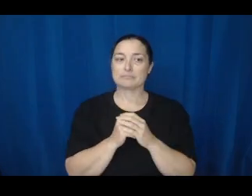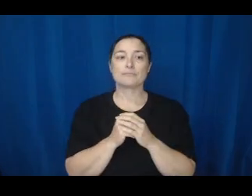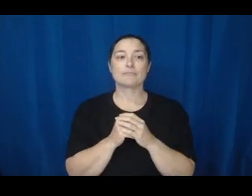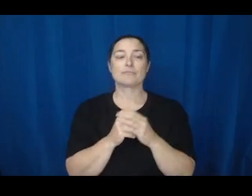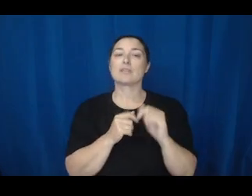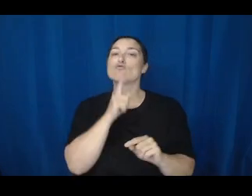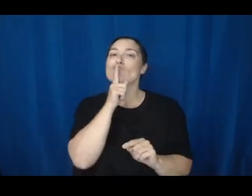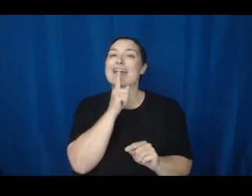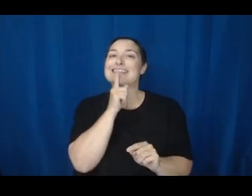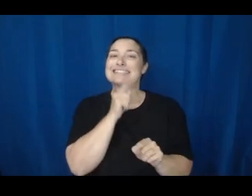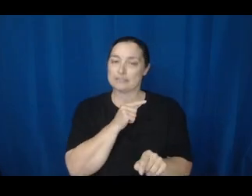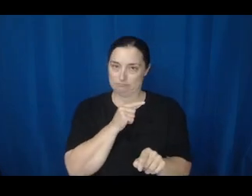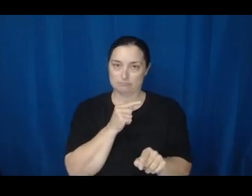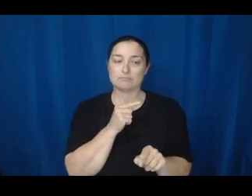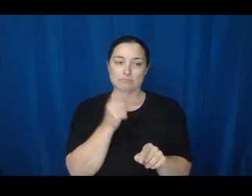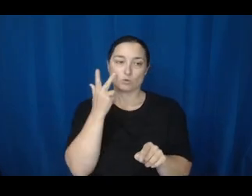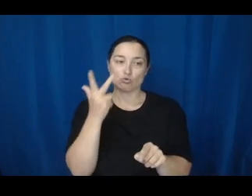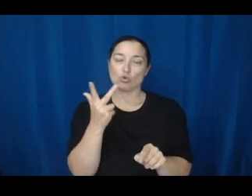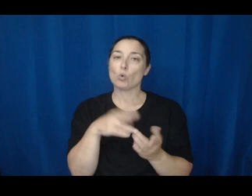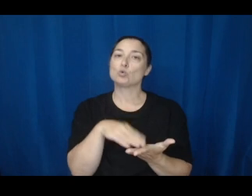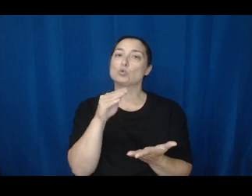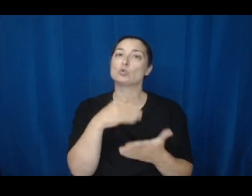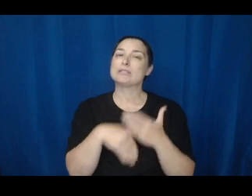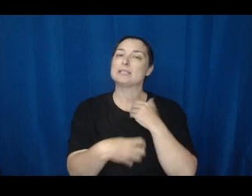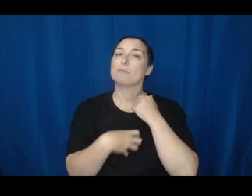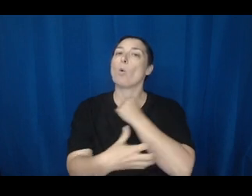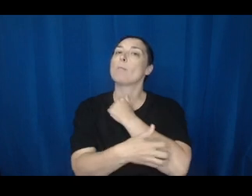one is the child who lives in a poorer